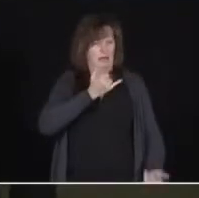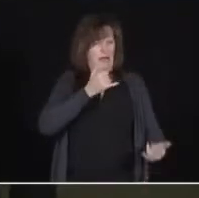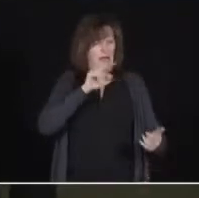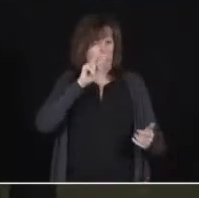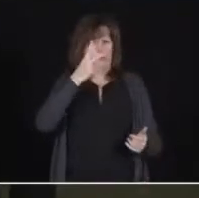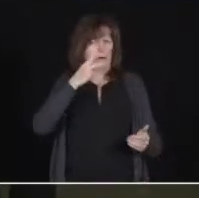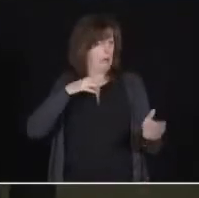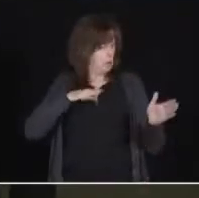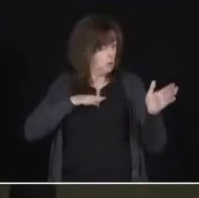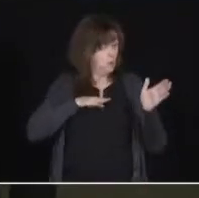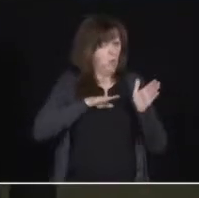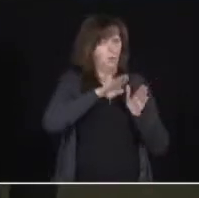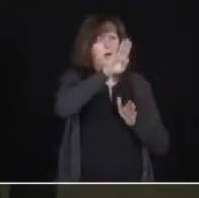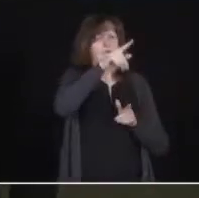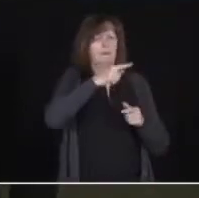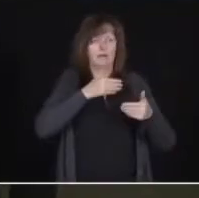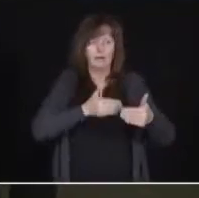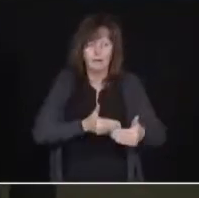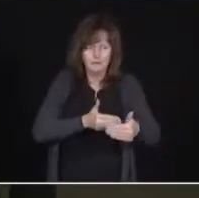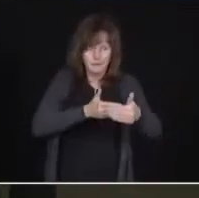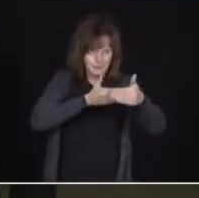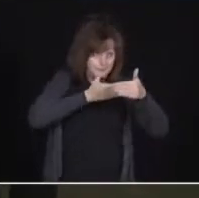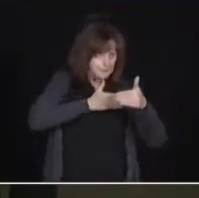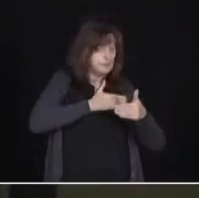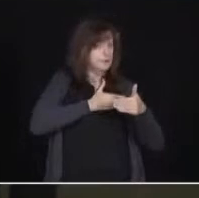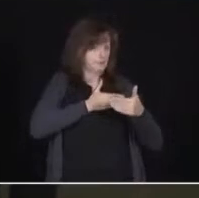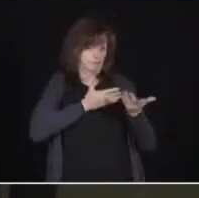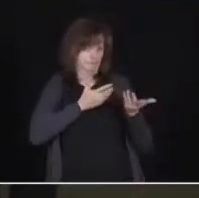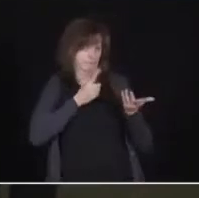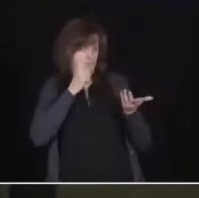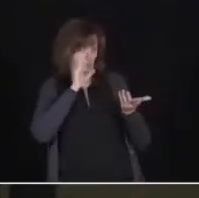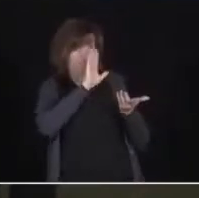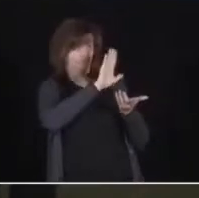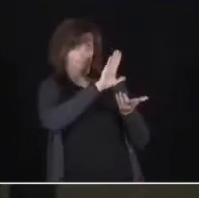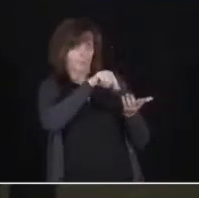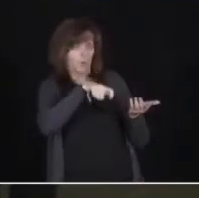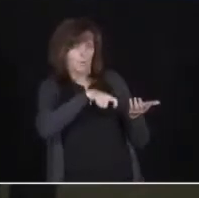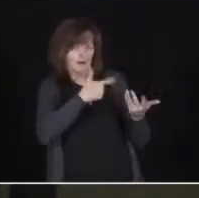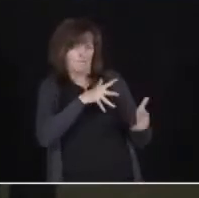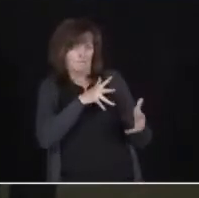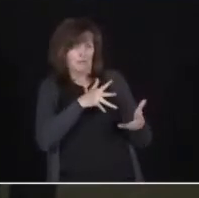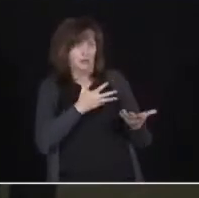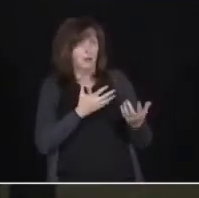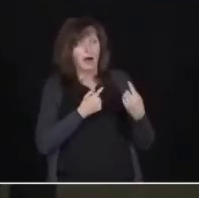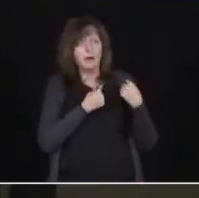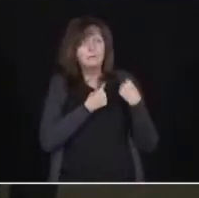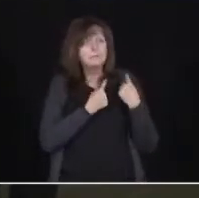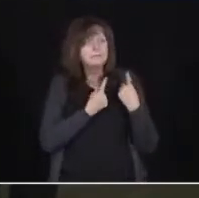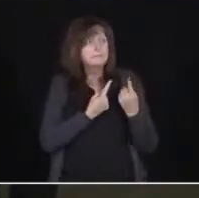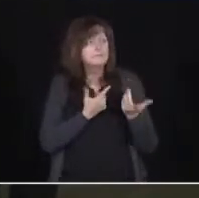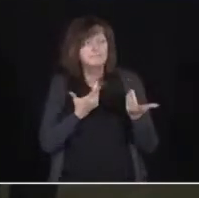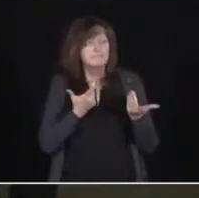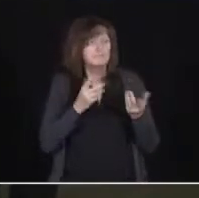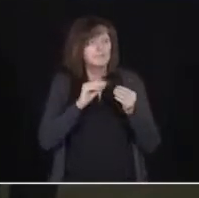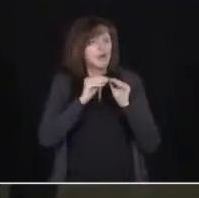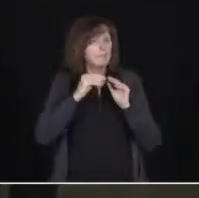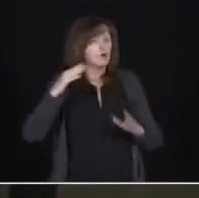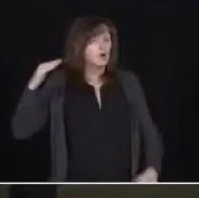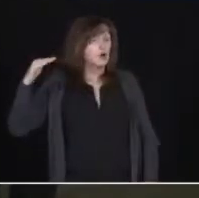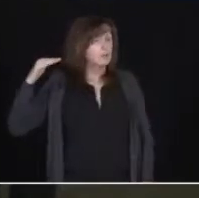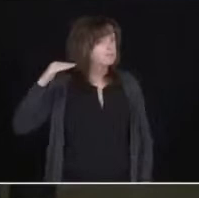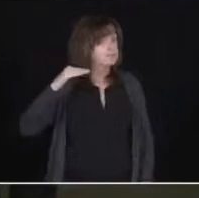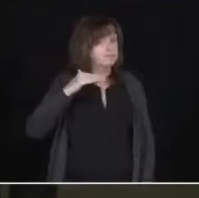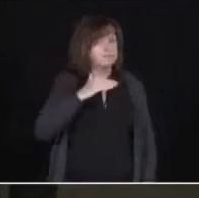modified shutdown in Montreal and Quebec City, and he's not seeing enough of a dip down. I appreciate we're behind them. There's